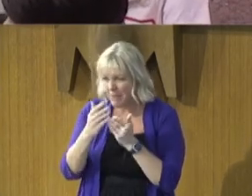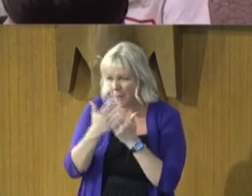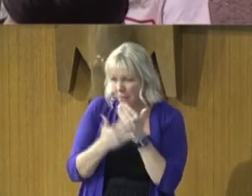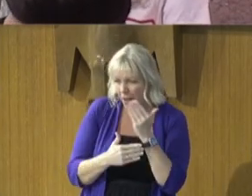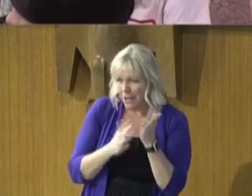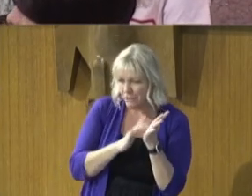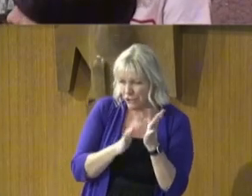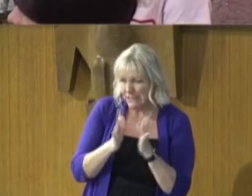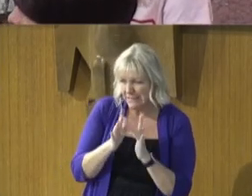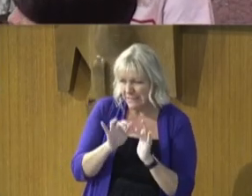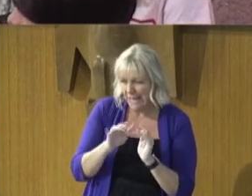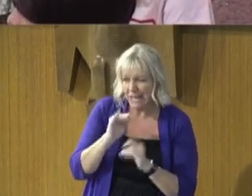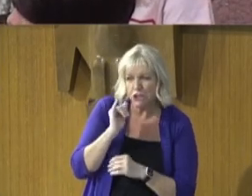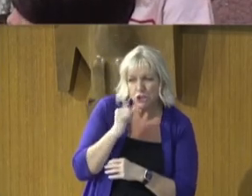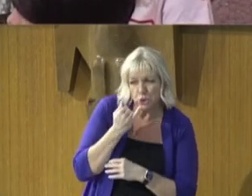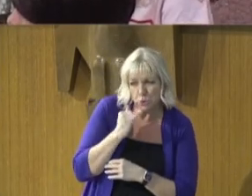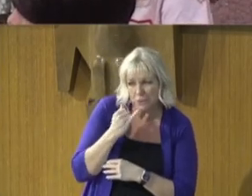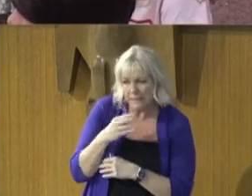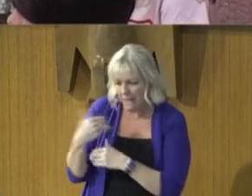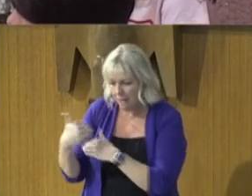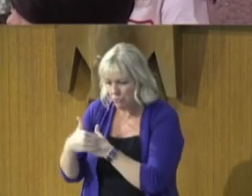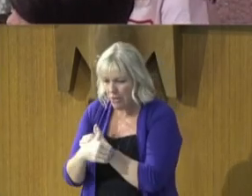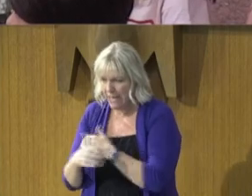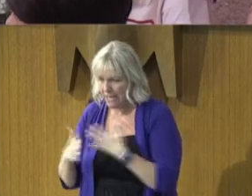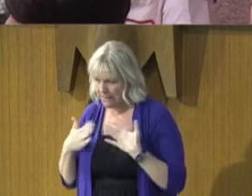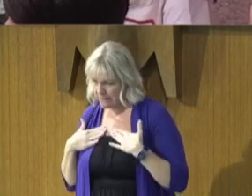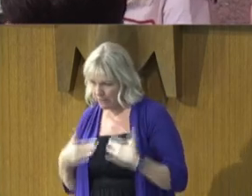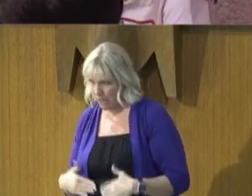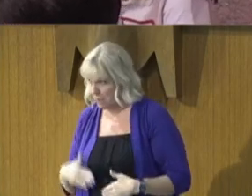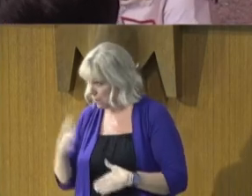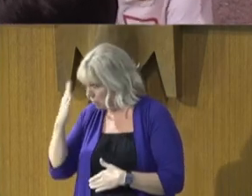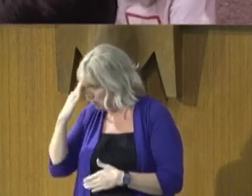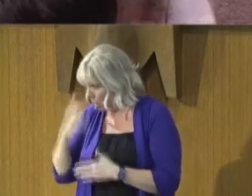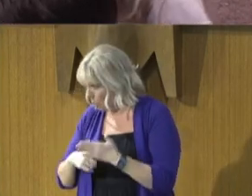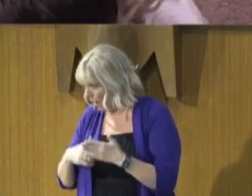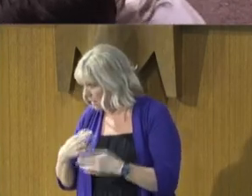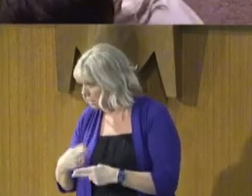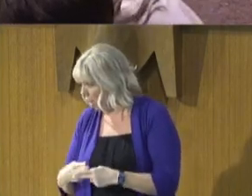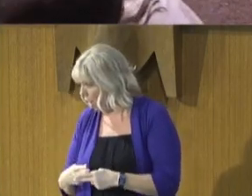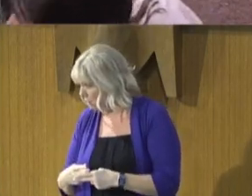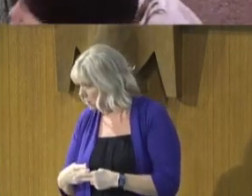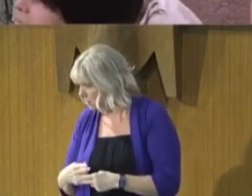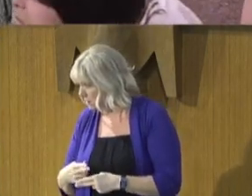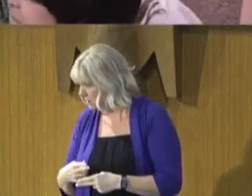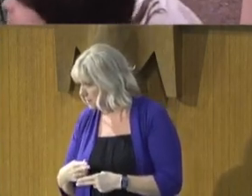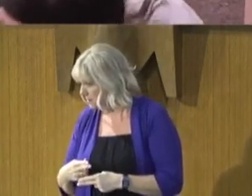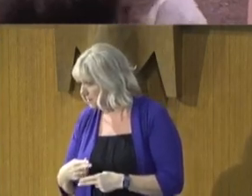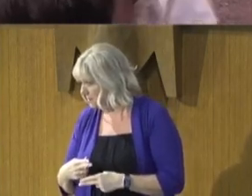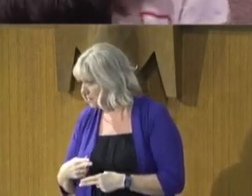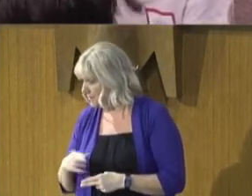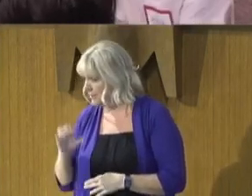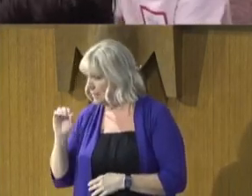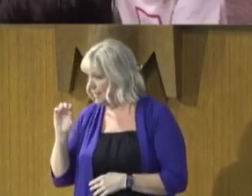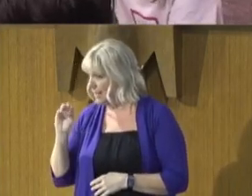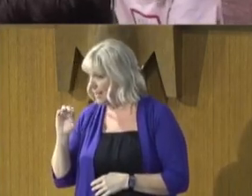Yes, that is a very good answer. Do you know what that's called? Does anyone have an idea? Yes.